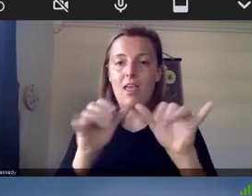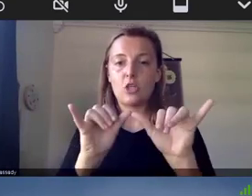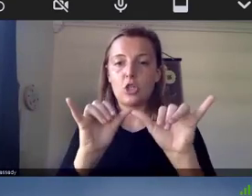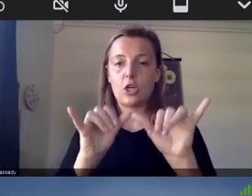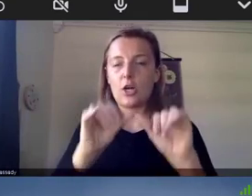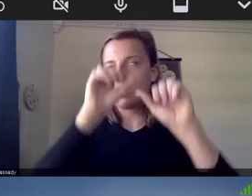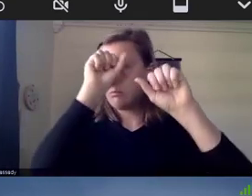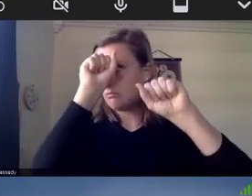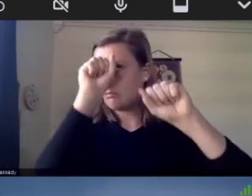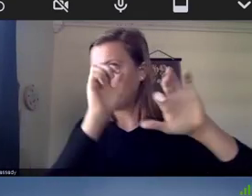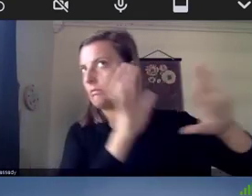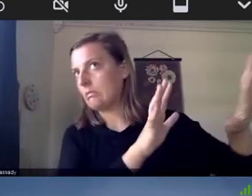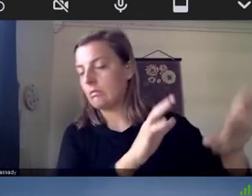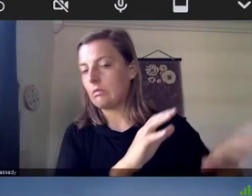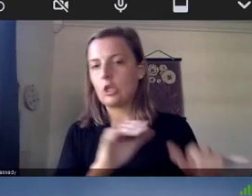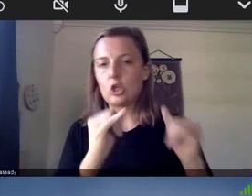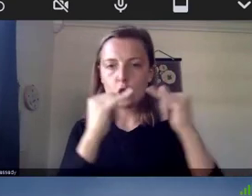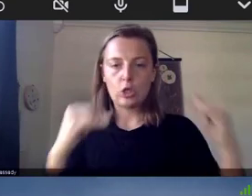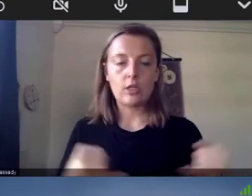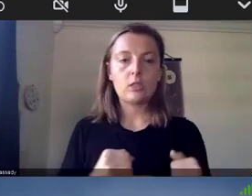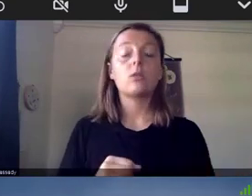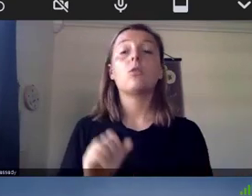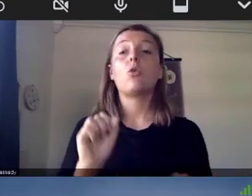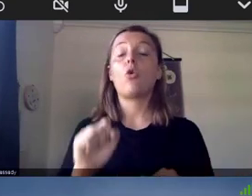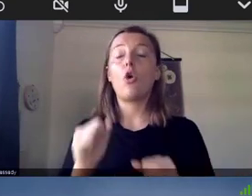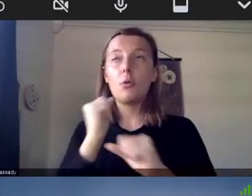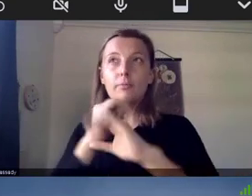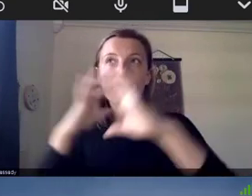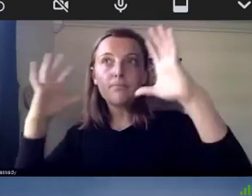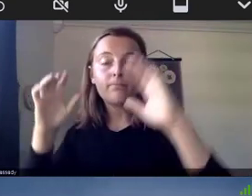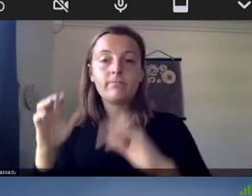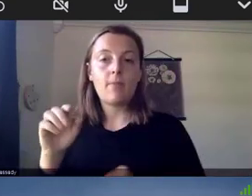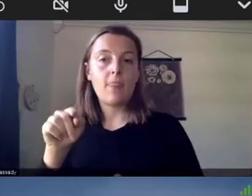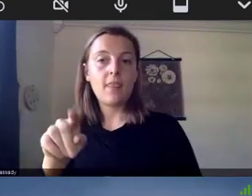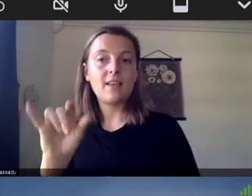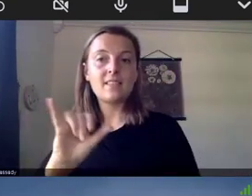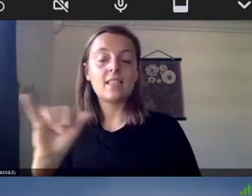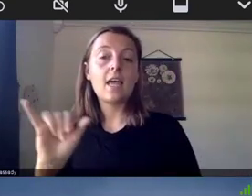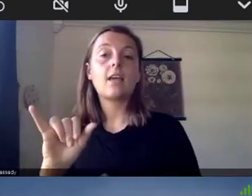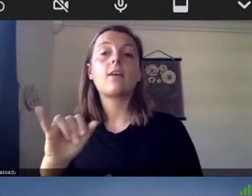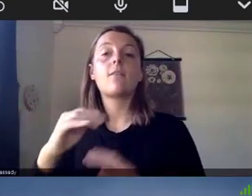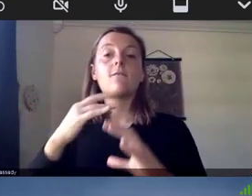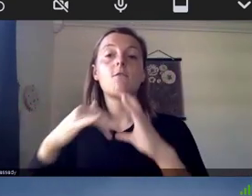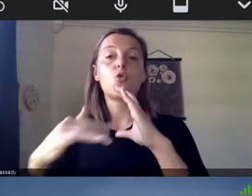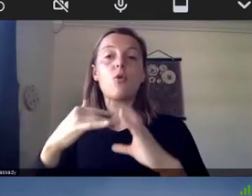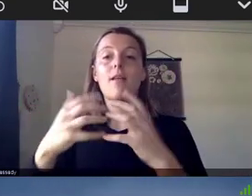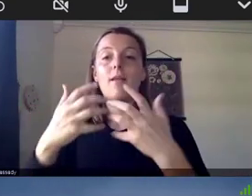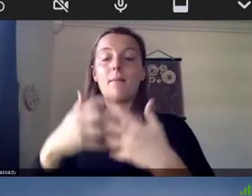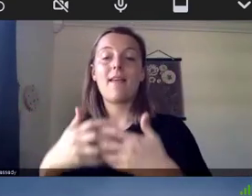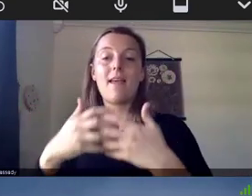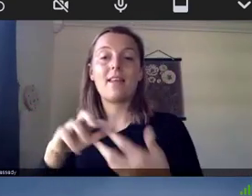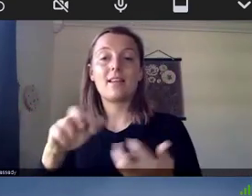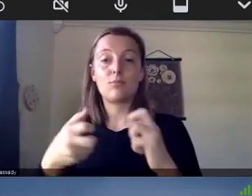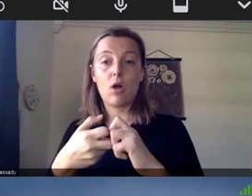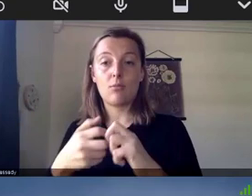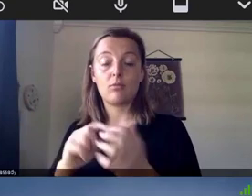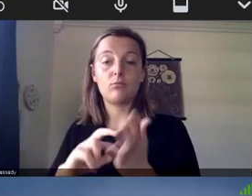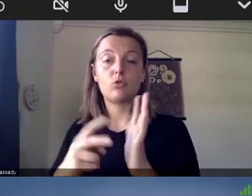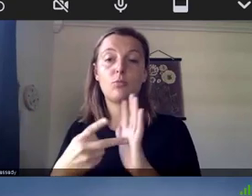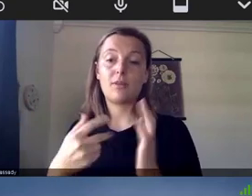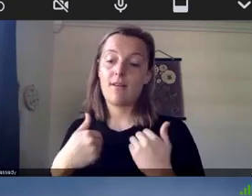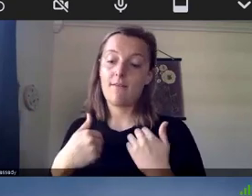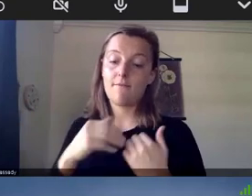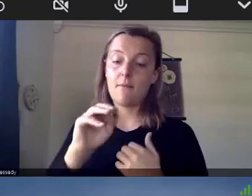as a fluid mechanics problem where you have the mass flow rate is equal to